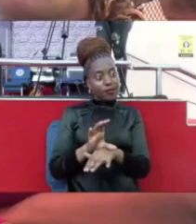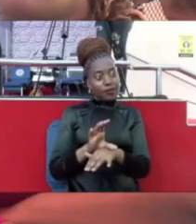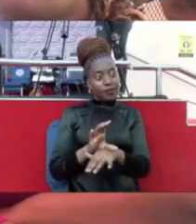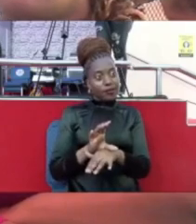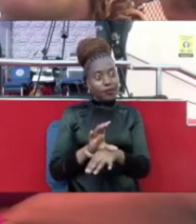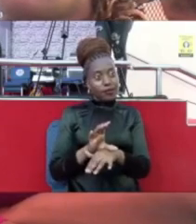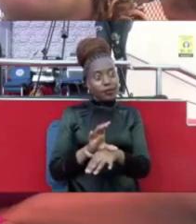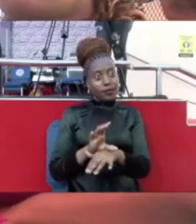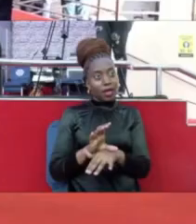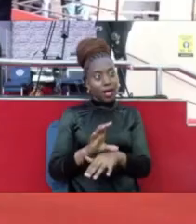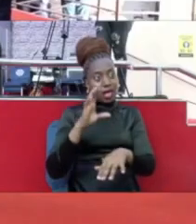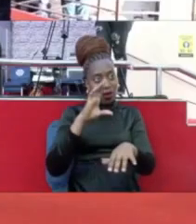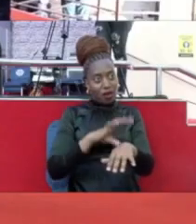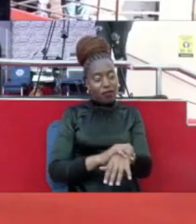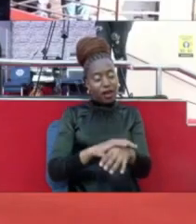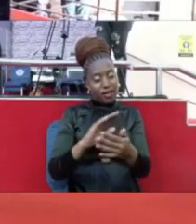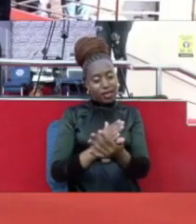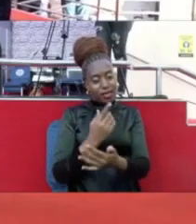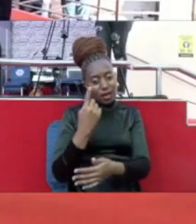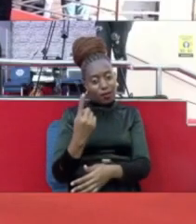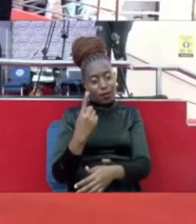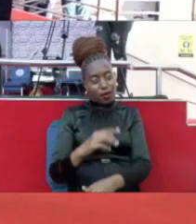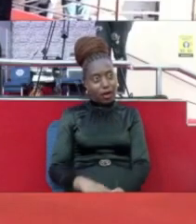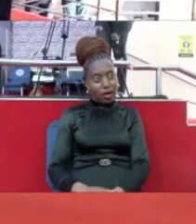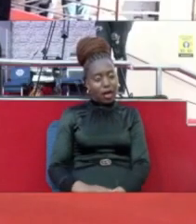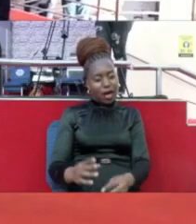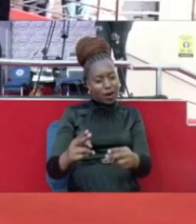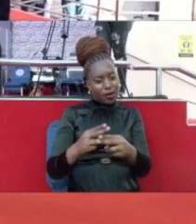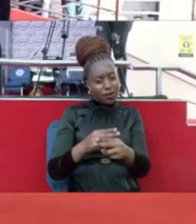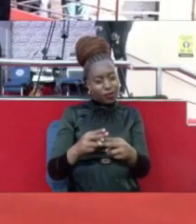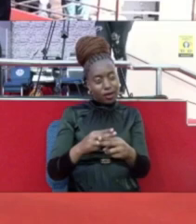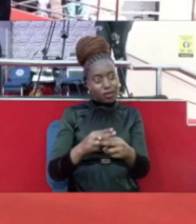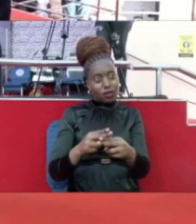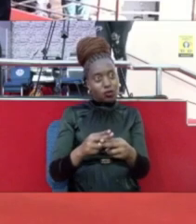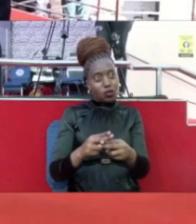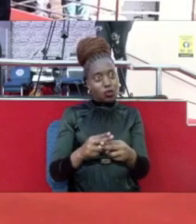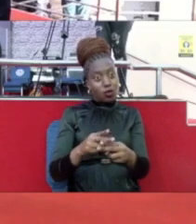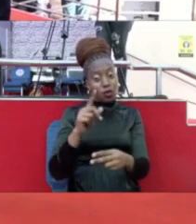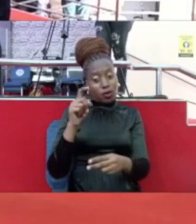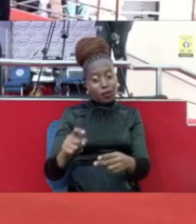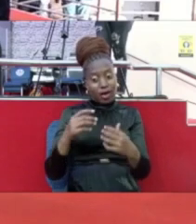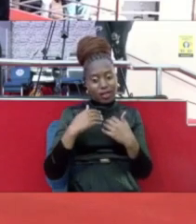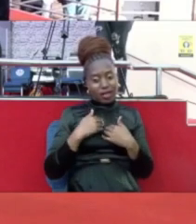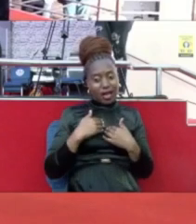they will find someone. And pretty soon, we'll have to have those five churches